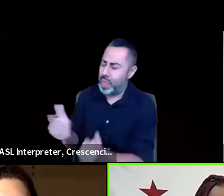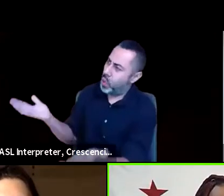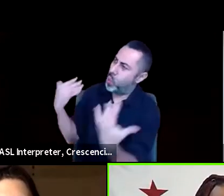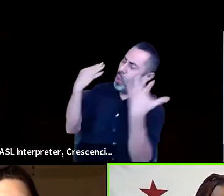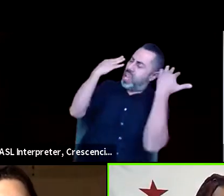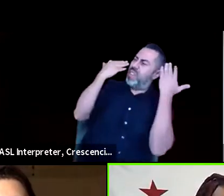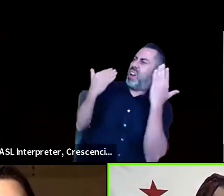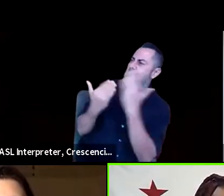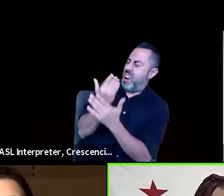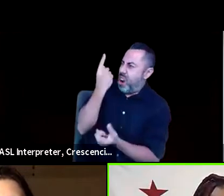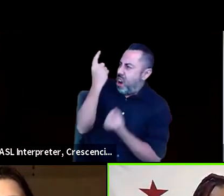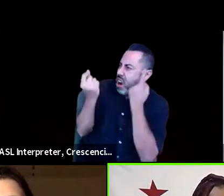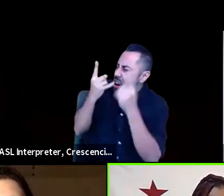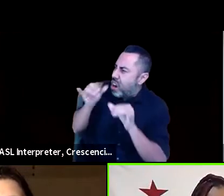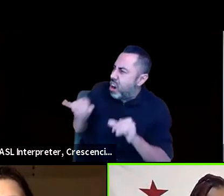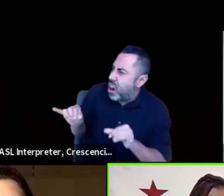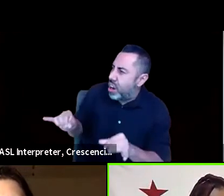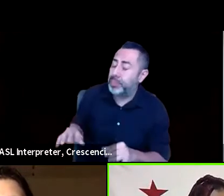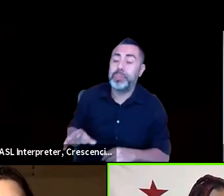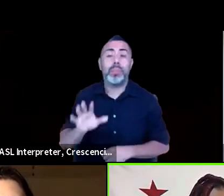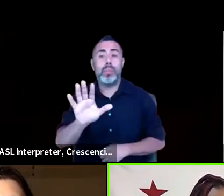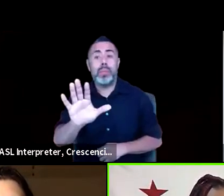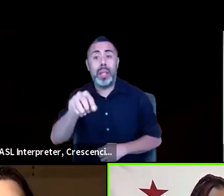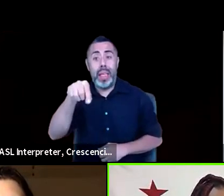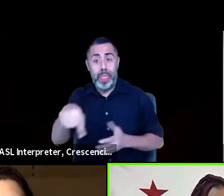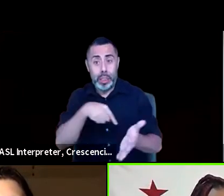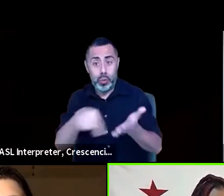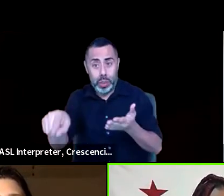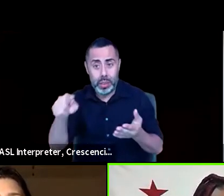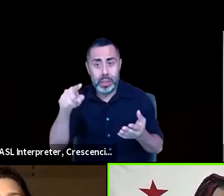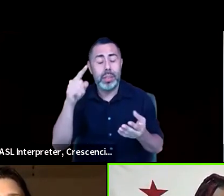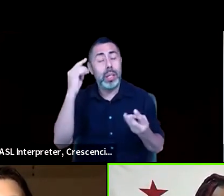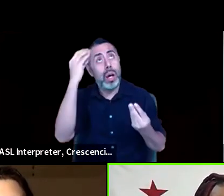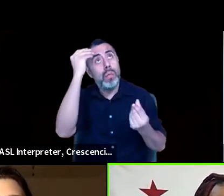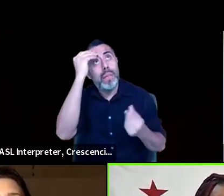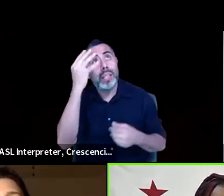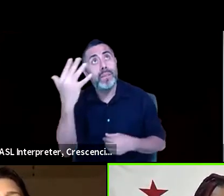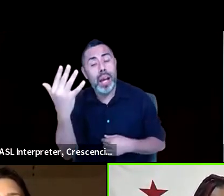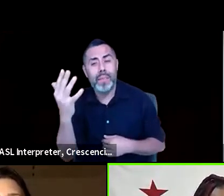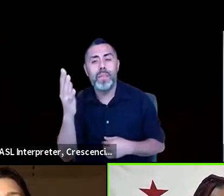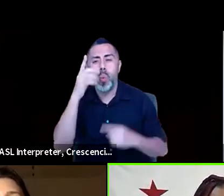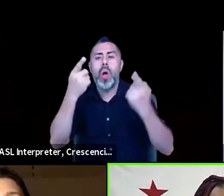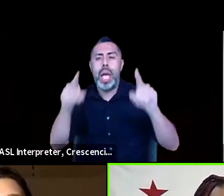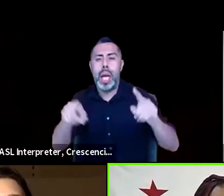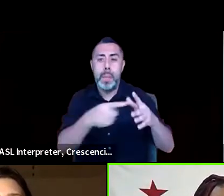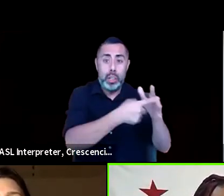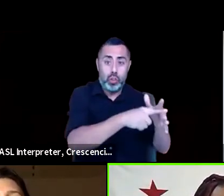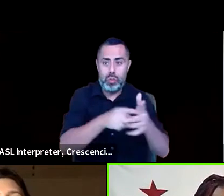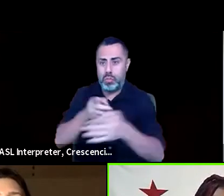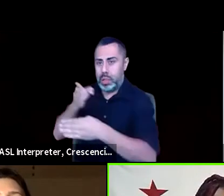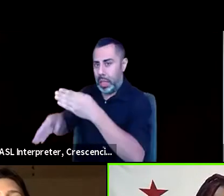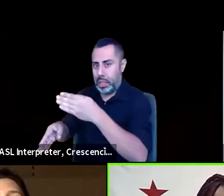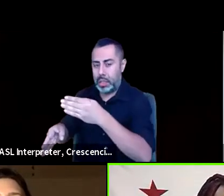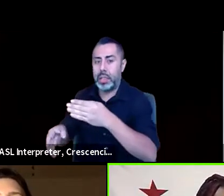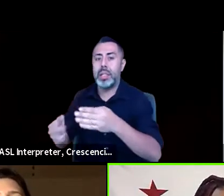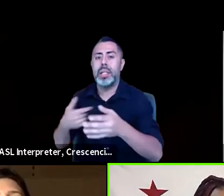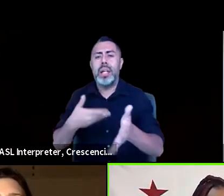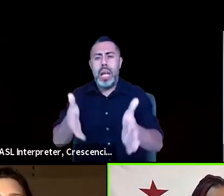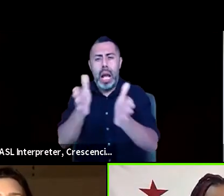So this week's Reflective Five will happen at the top of the bottom of the conversation, as I said. We invite you to invoke